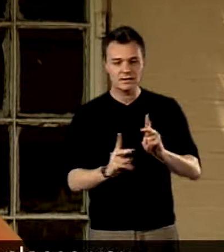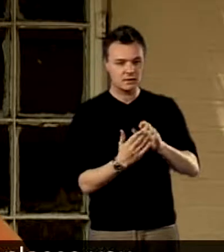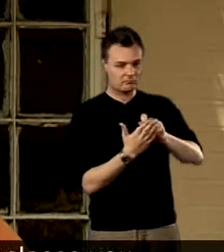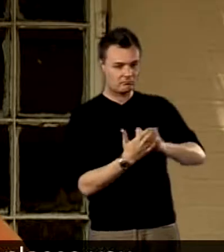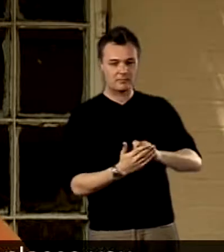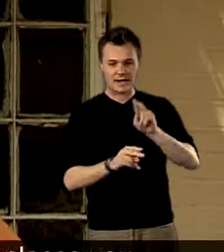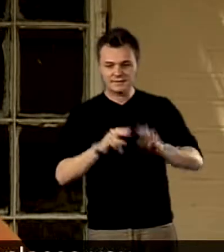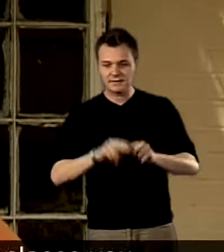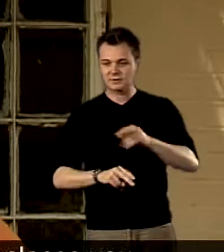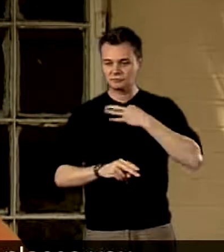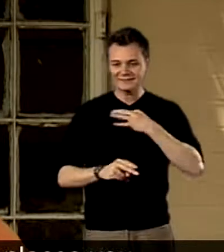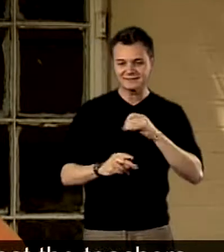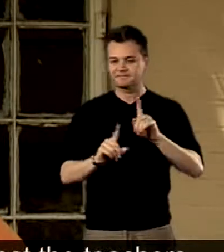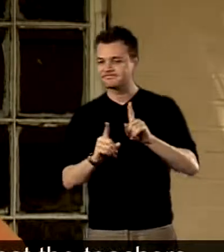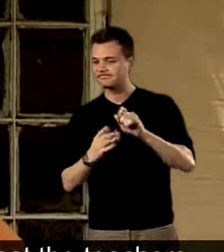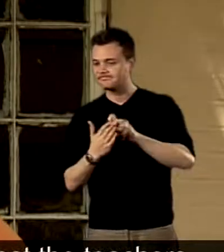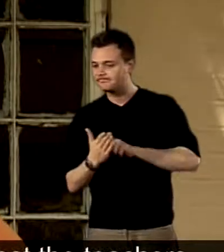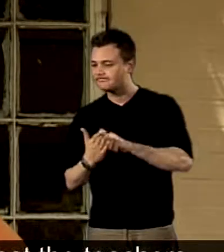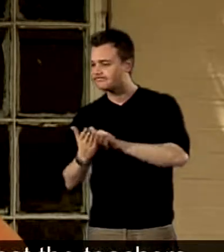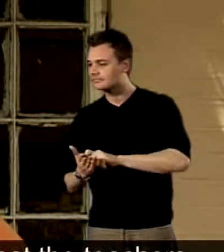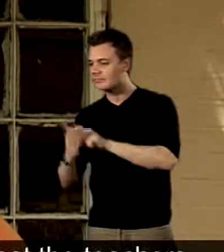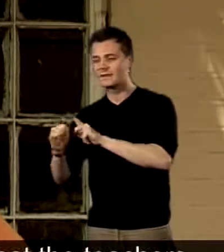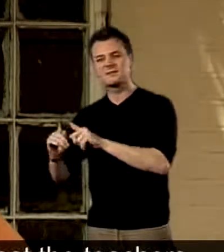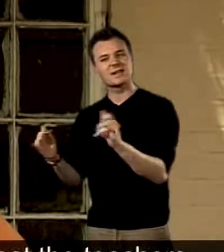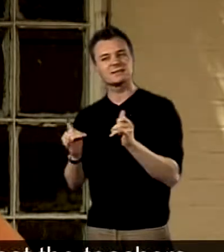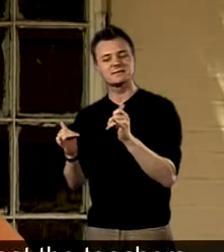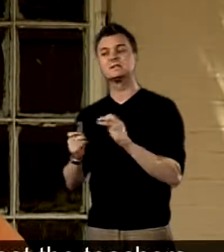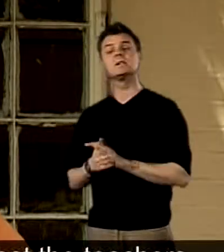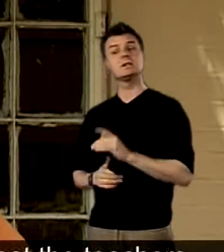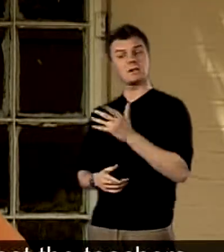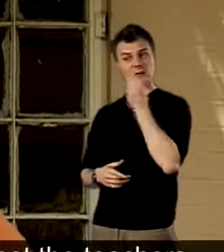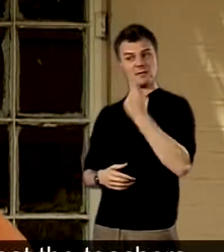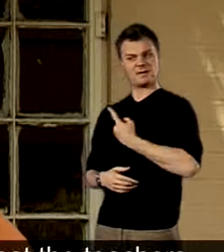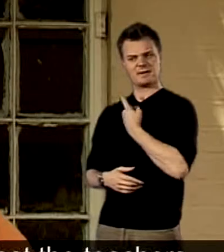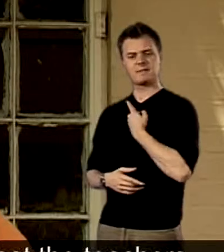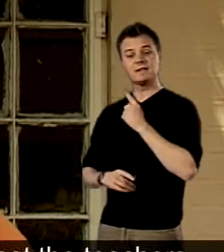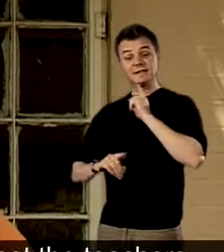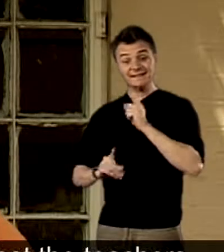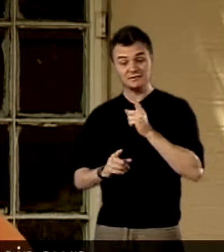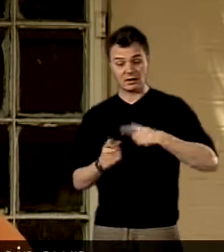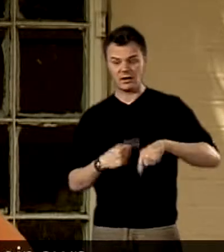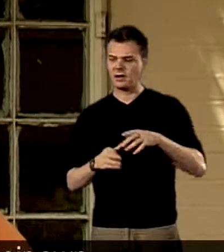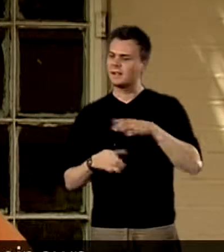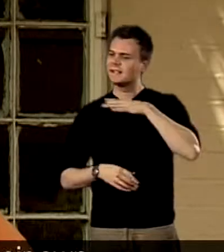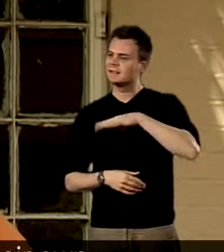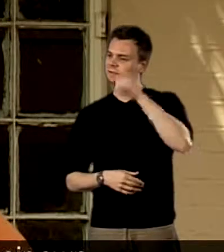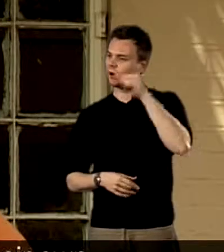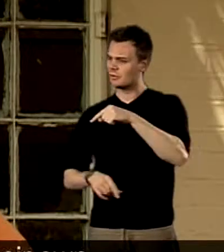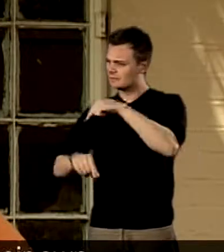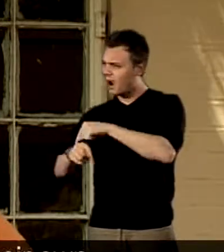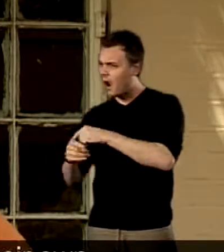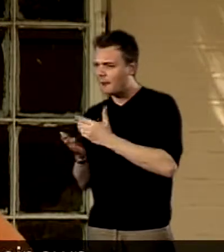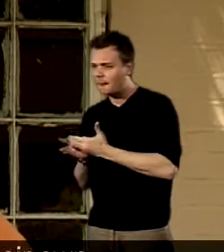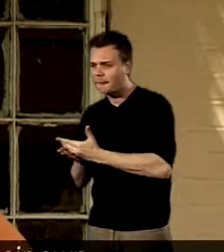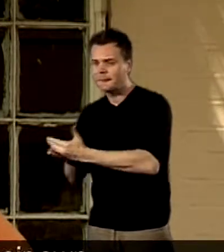the different activities. And one of the things that I've learnt that the teachers need to know is a clear idea of timescale, because that, you